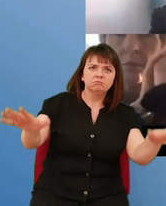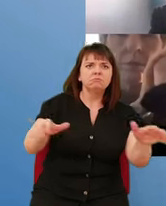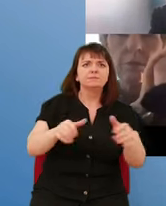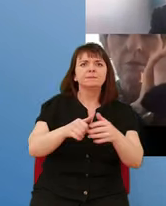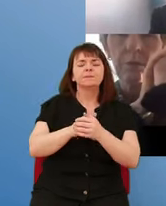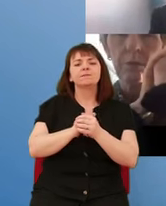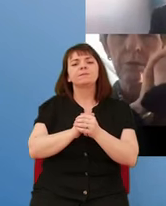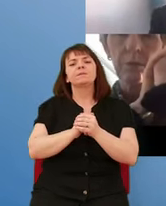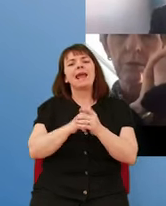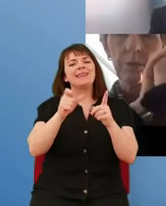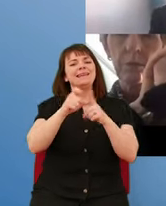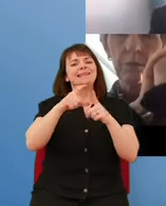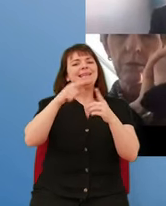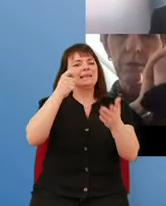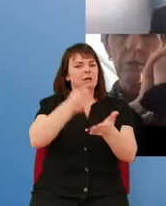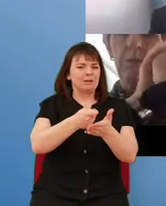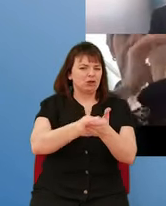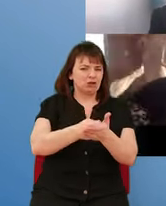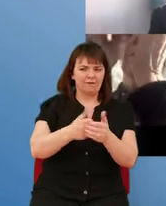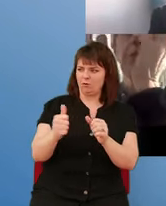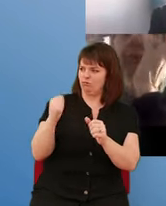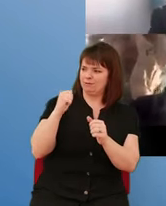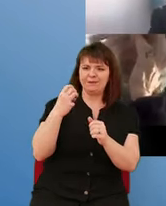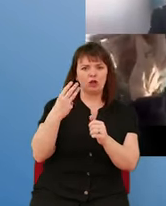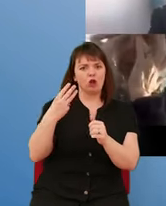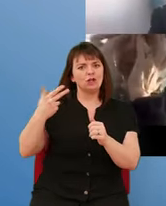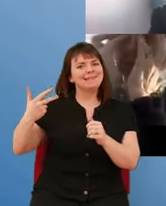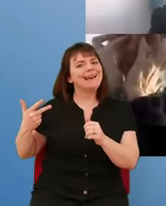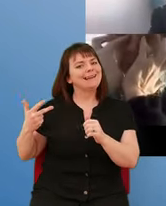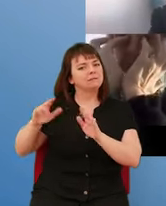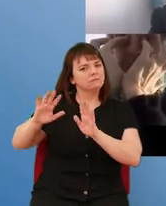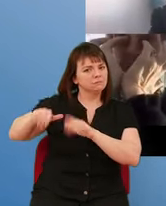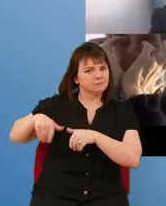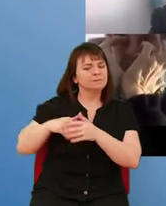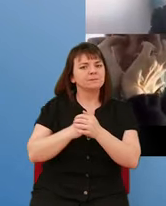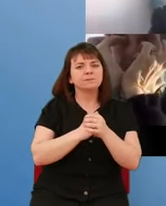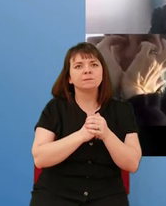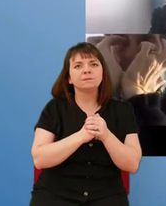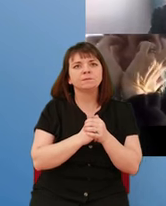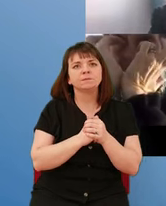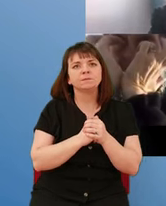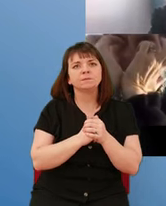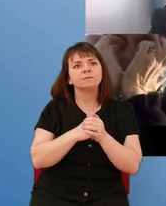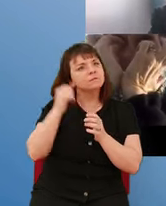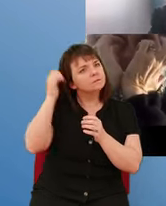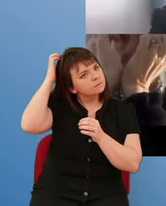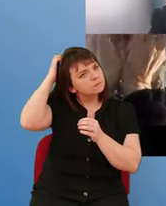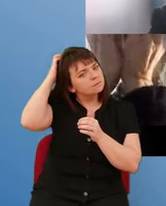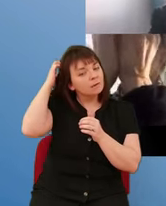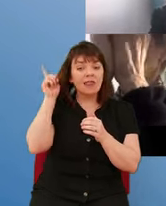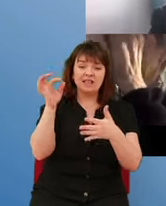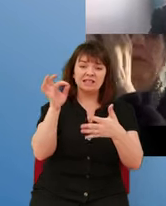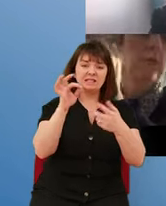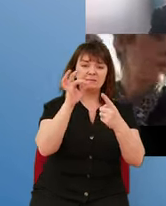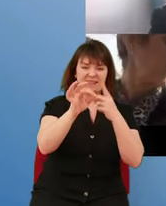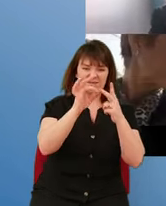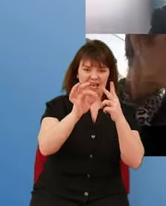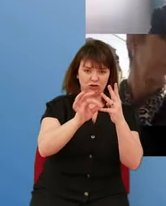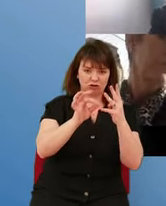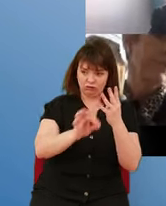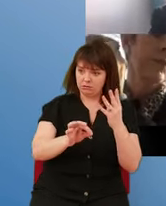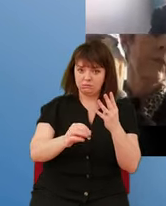The specifications went out on time, along with a notification around engagement events that we'd offered to undertake in order to ensure